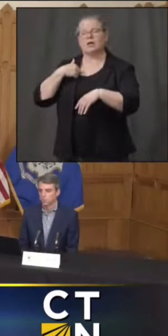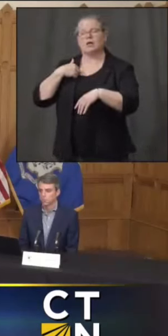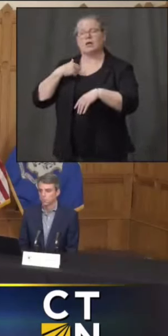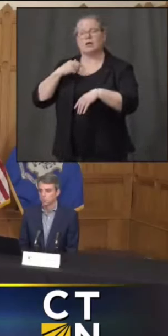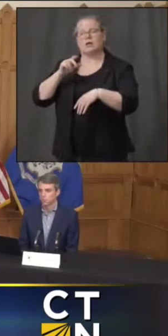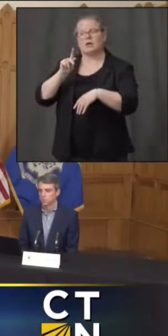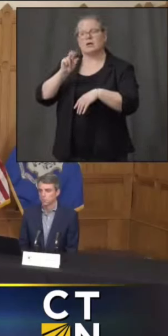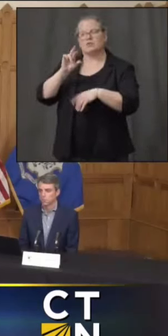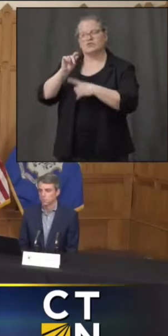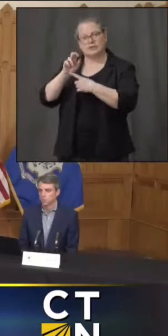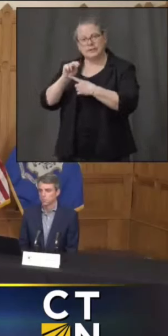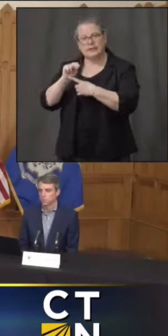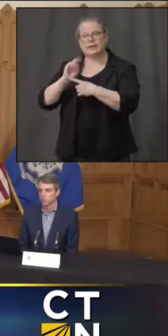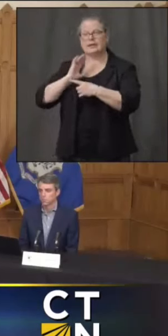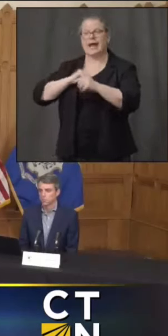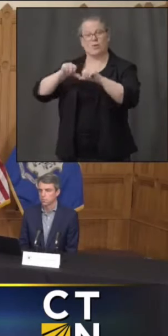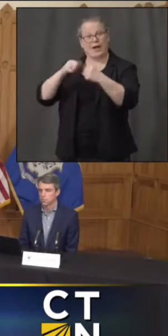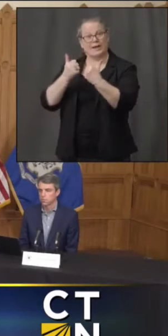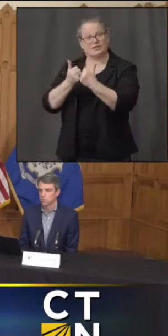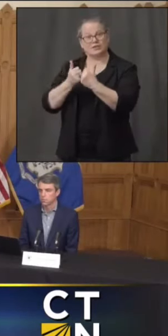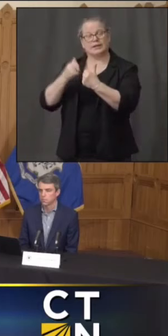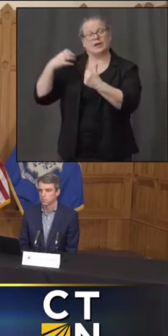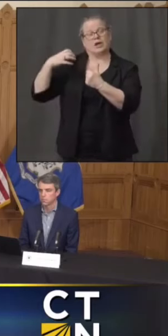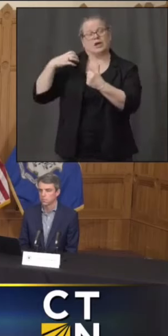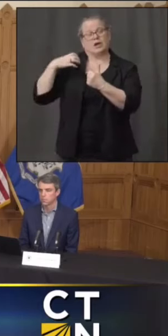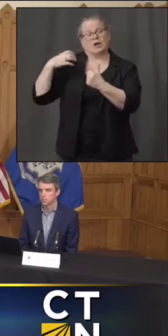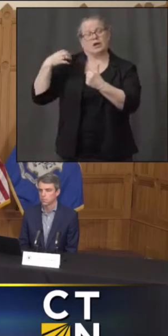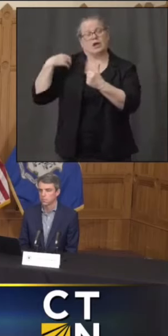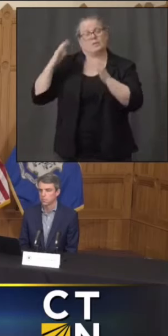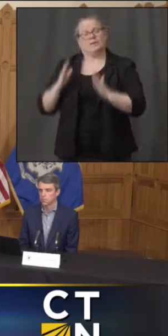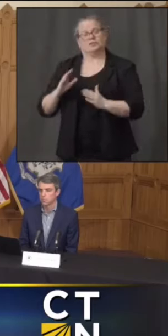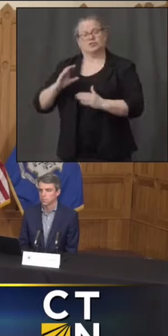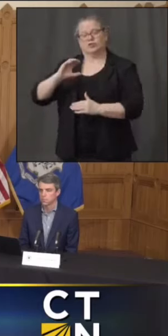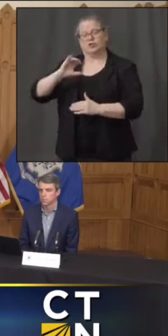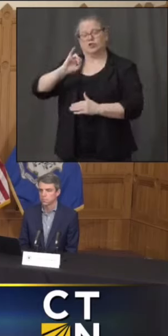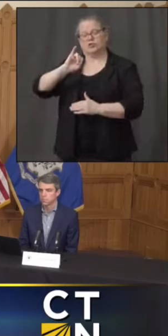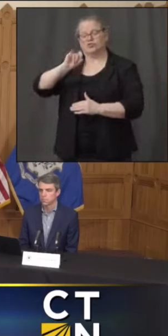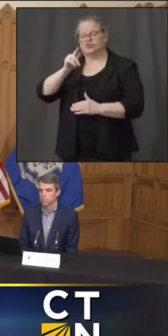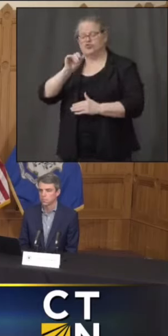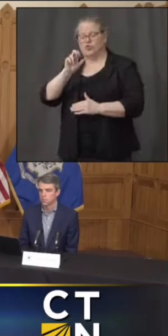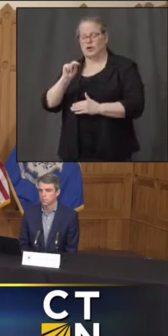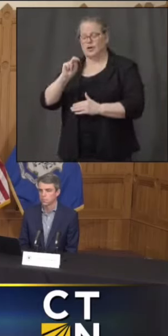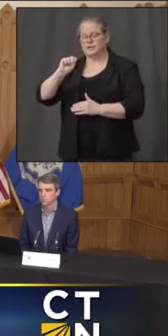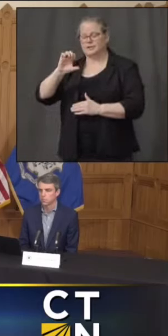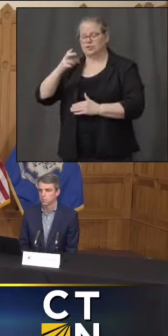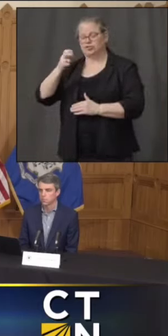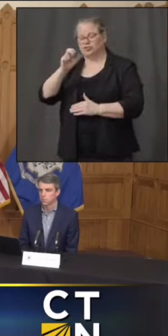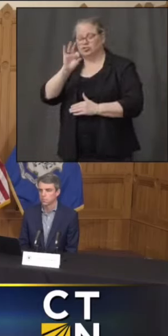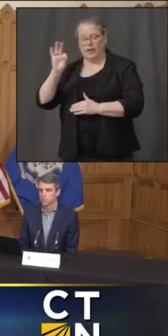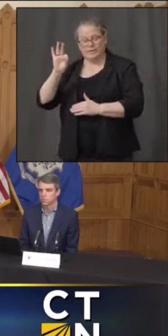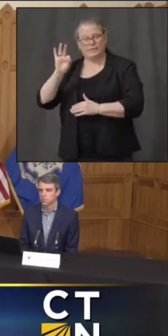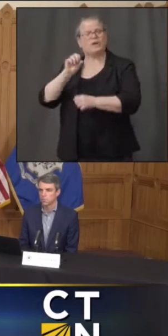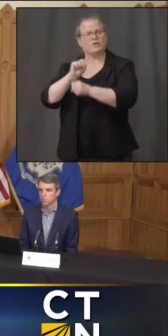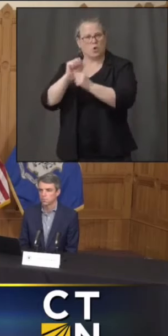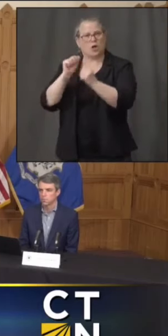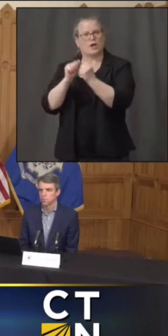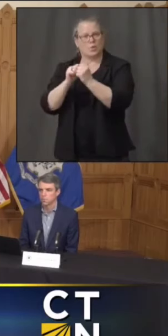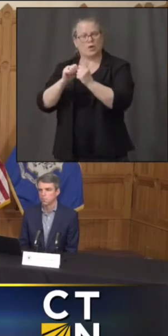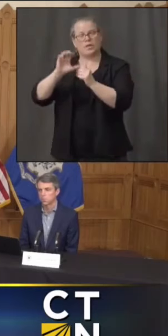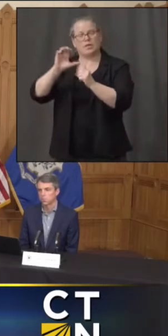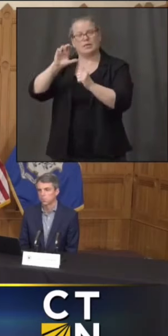agency, Commissioner Jordan Sheff, has worked with the Connecticut Hospital Association on various guidelines on this very